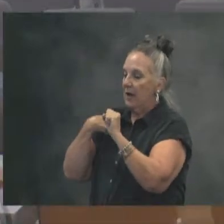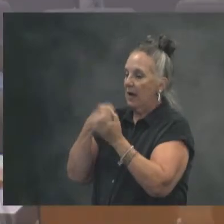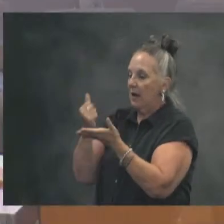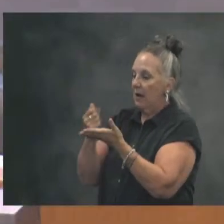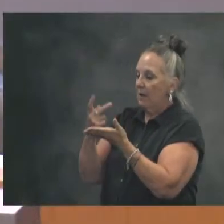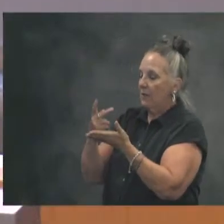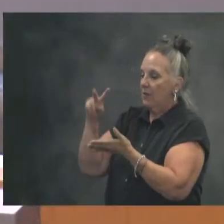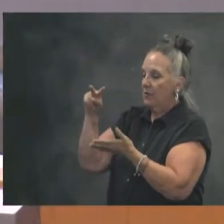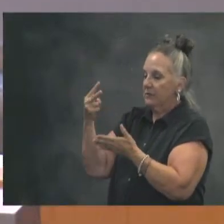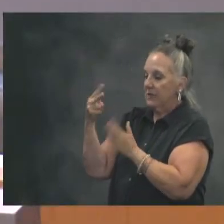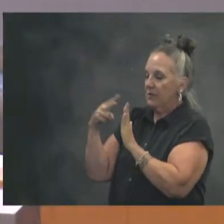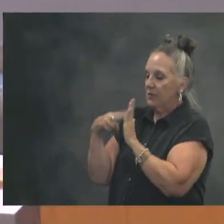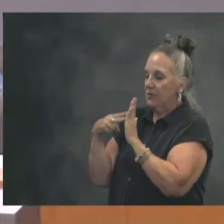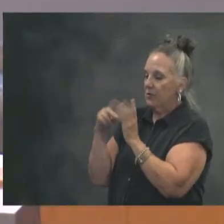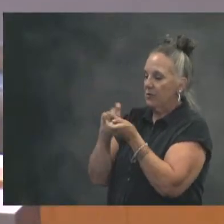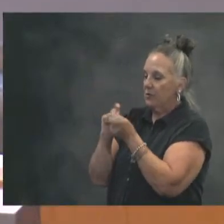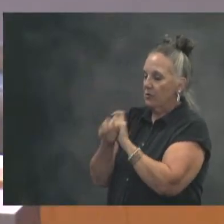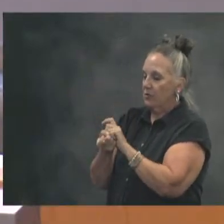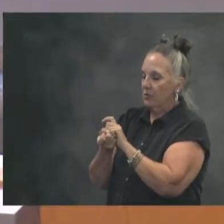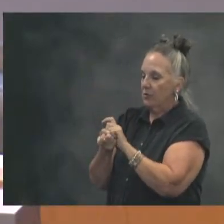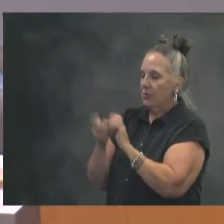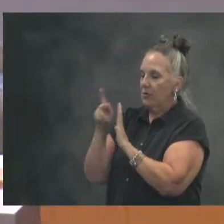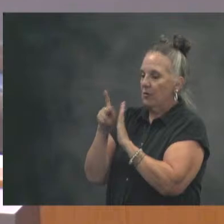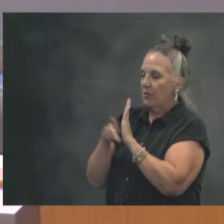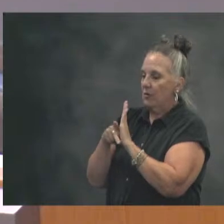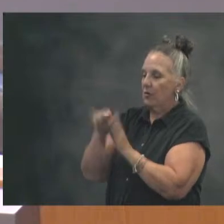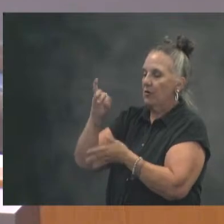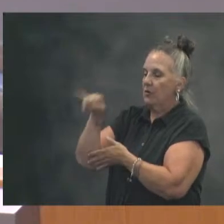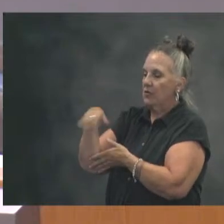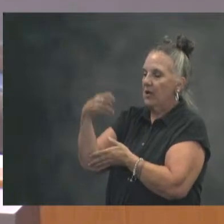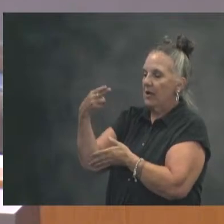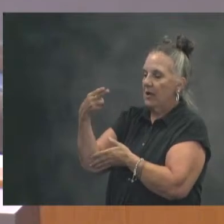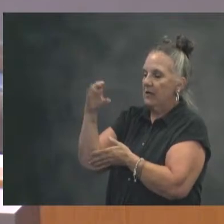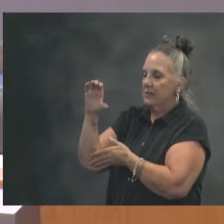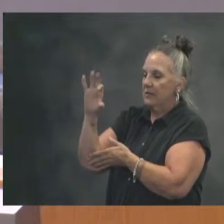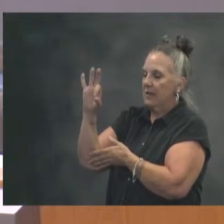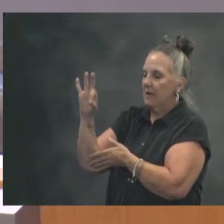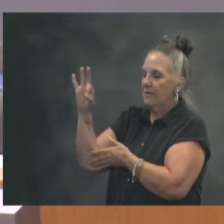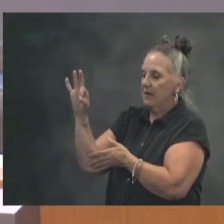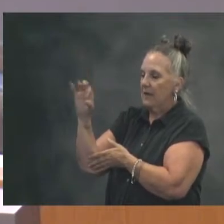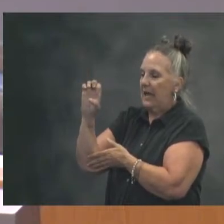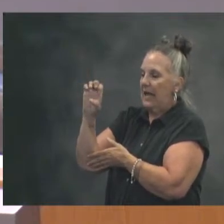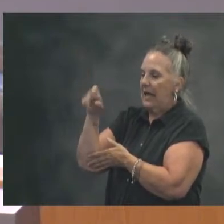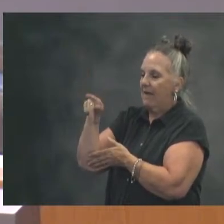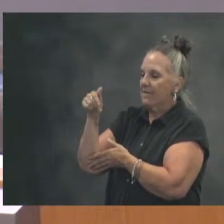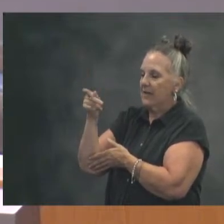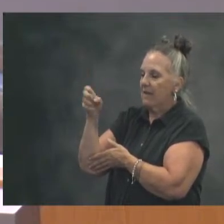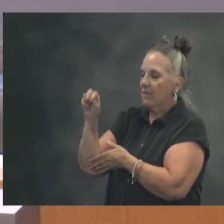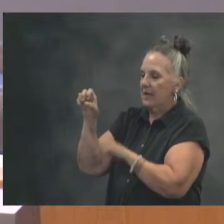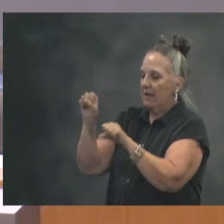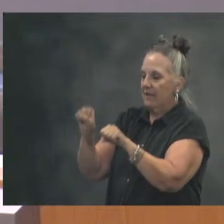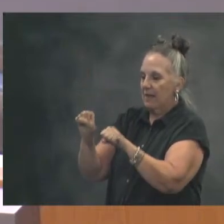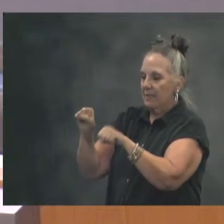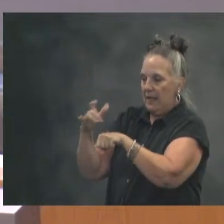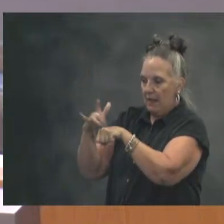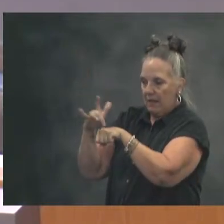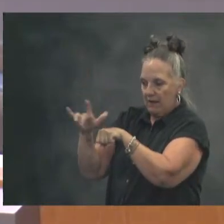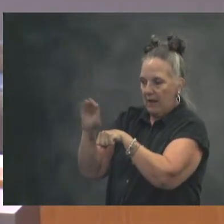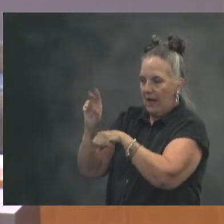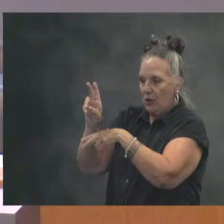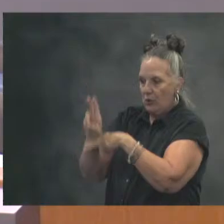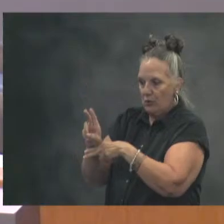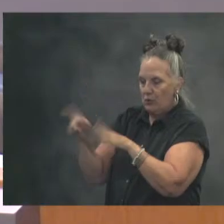the second reading of proposed changes to policy JHCF, epinephrine availability and